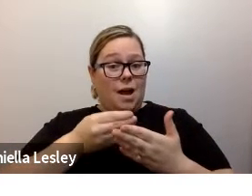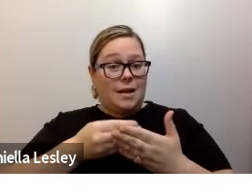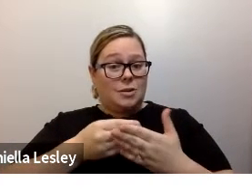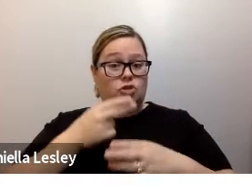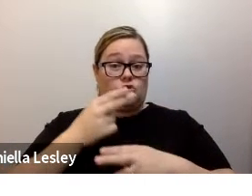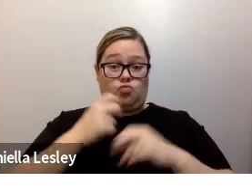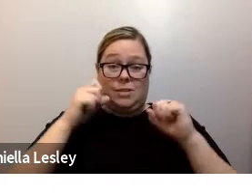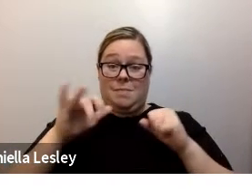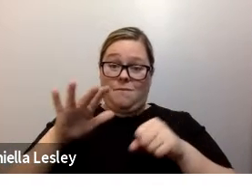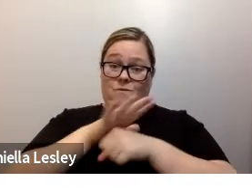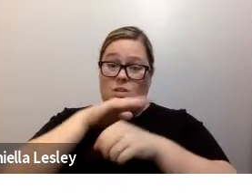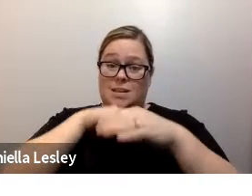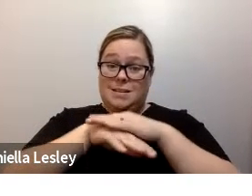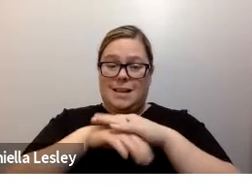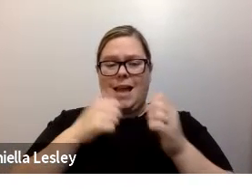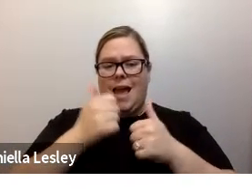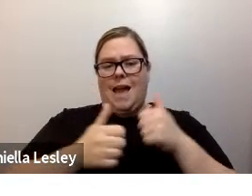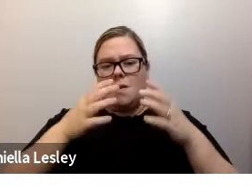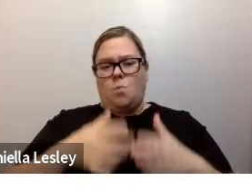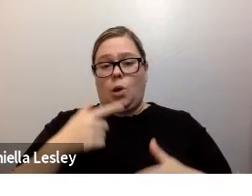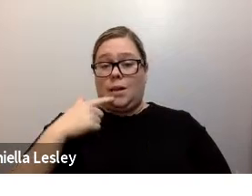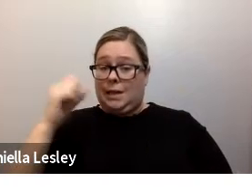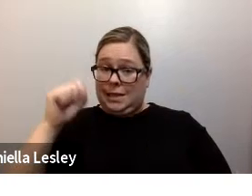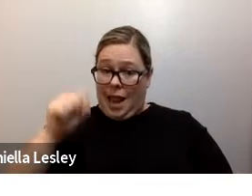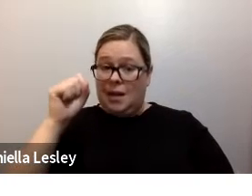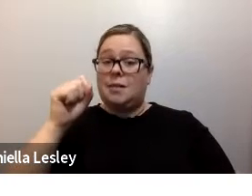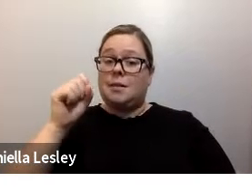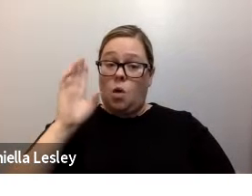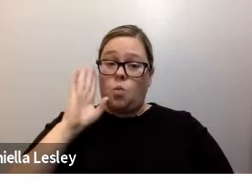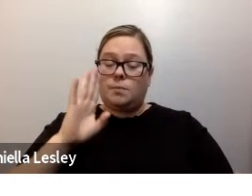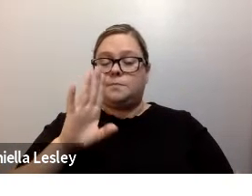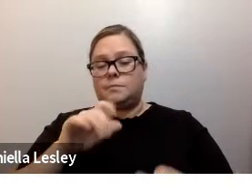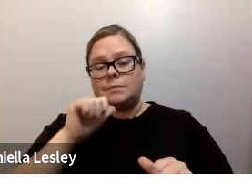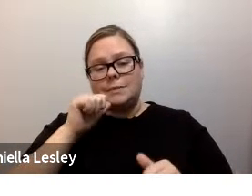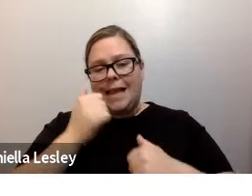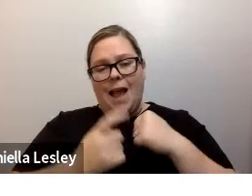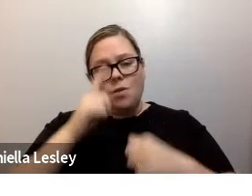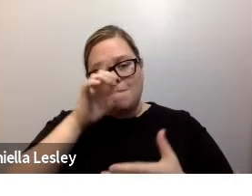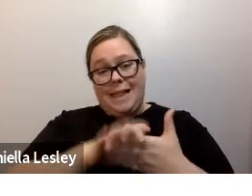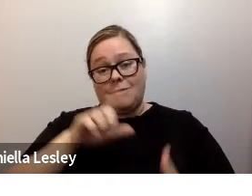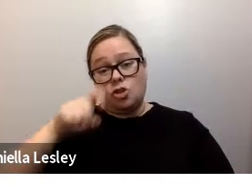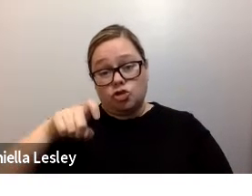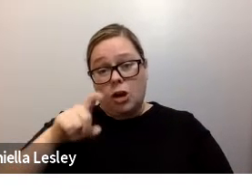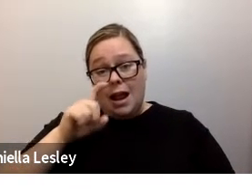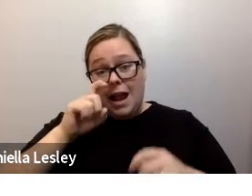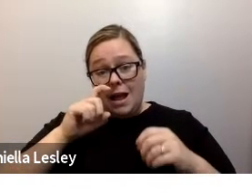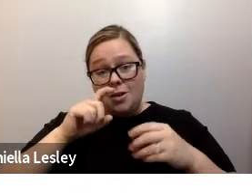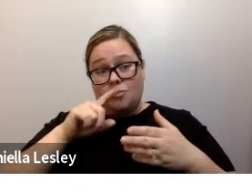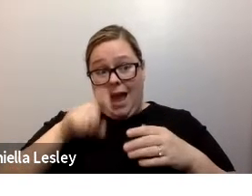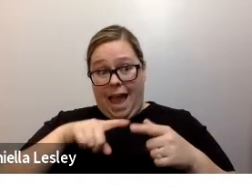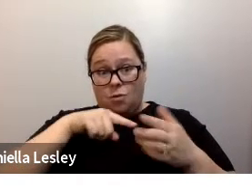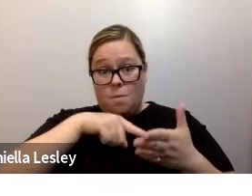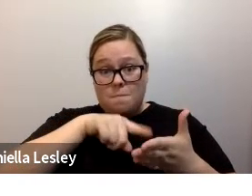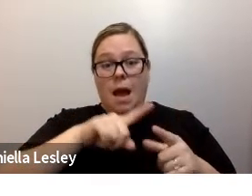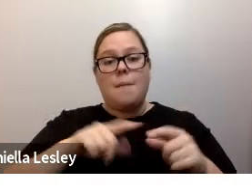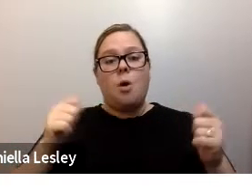fully accessible, and every single person has said yes. Not every one of them believes they should have to pay that, but all of